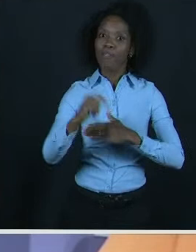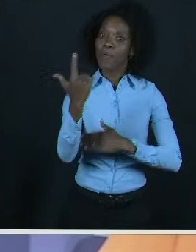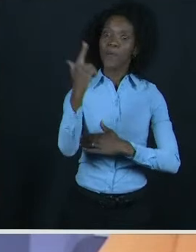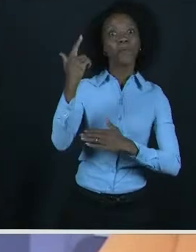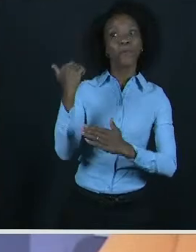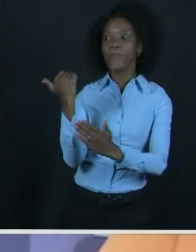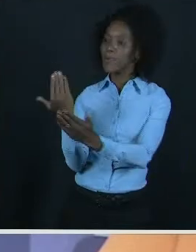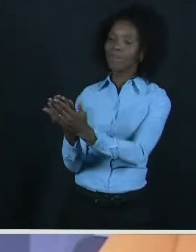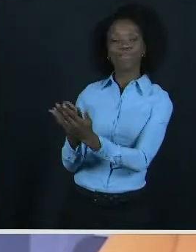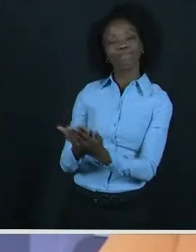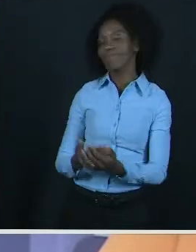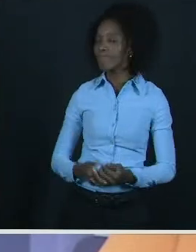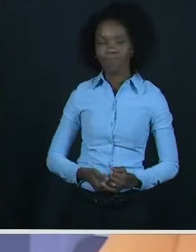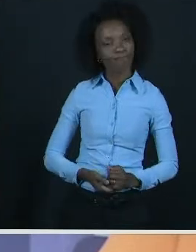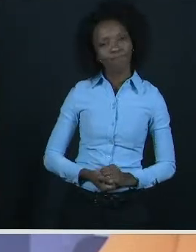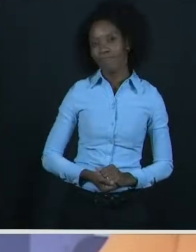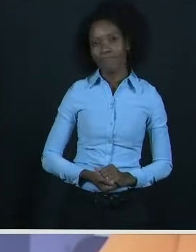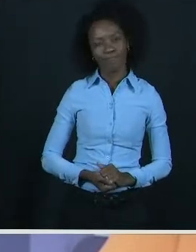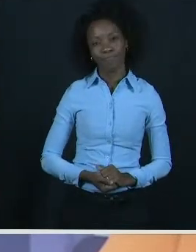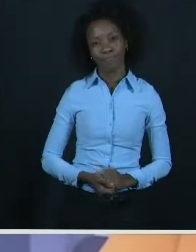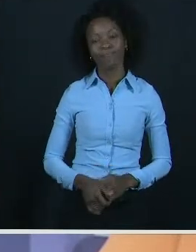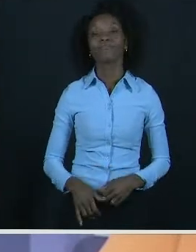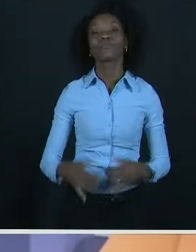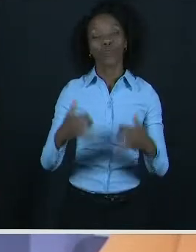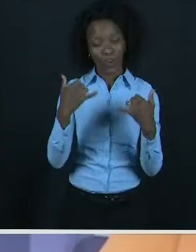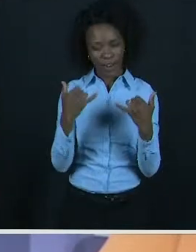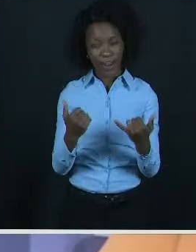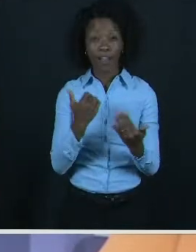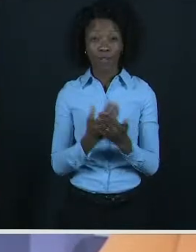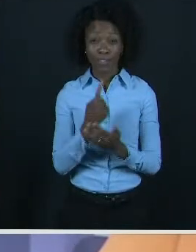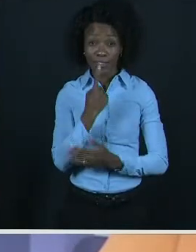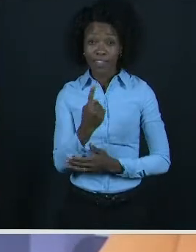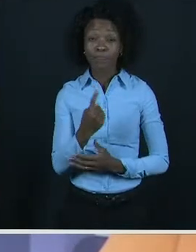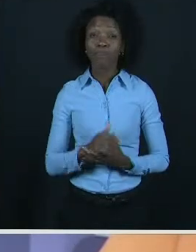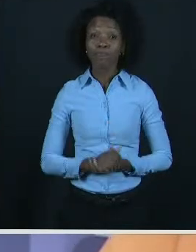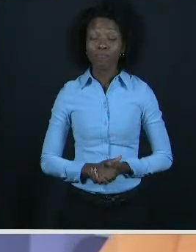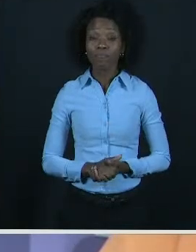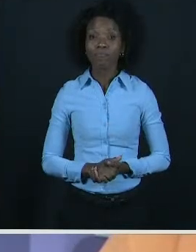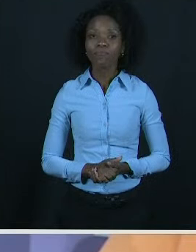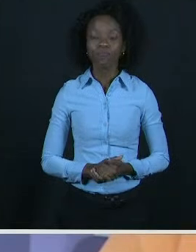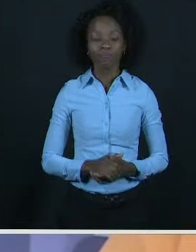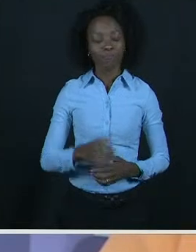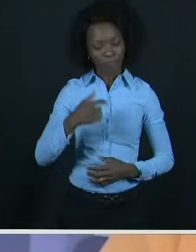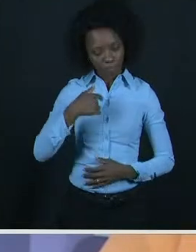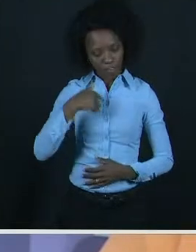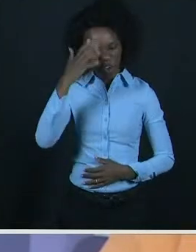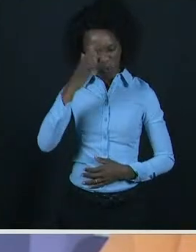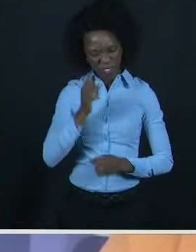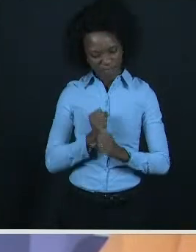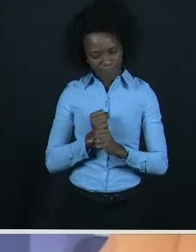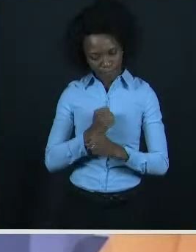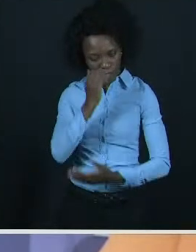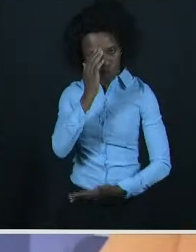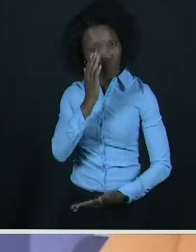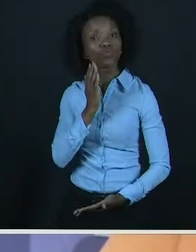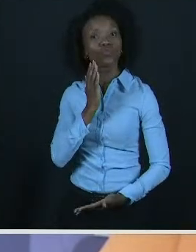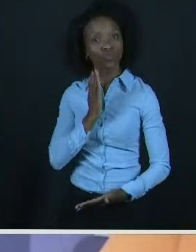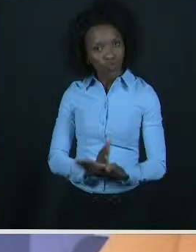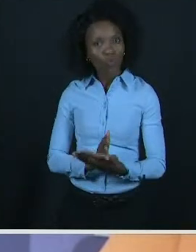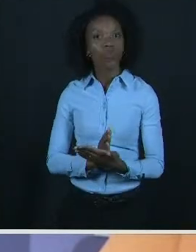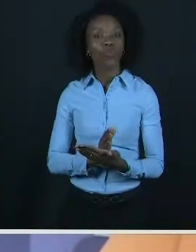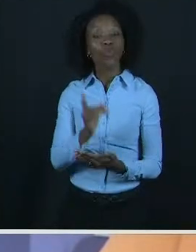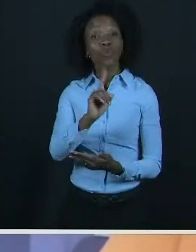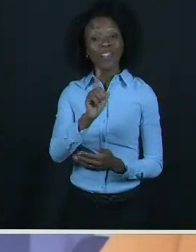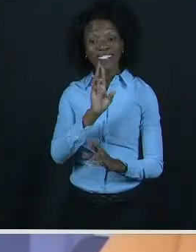complete. And now we will be able to say, I'm going to ensure that